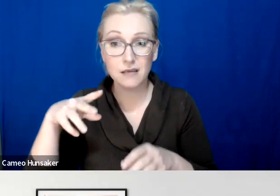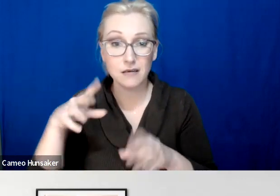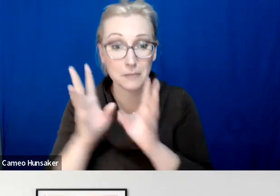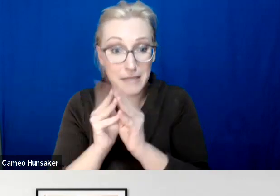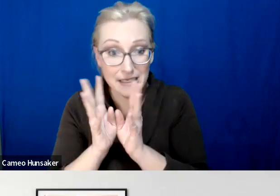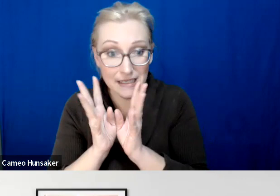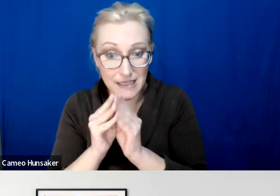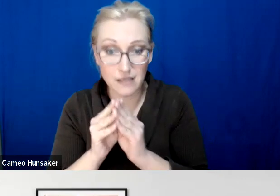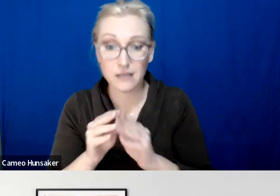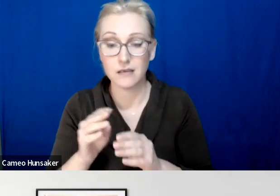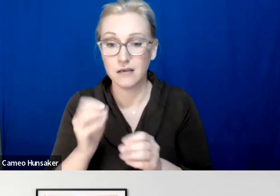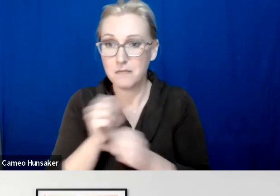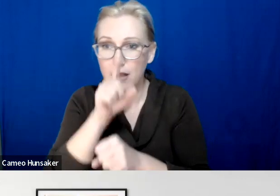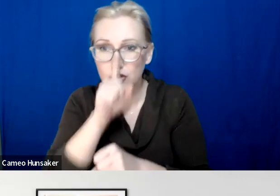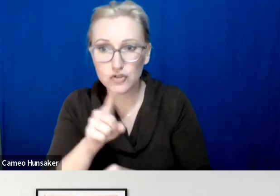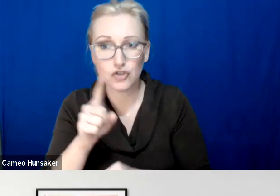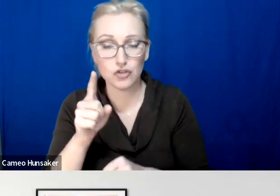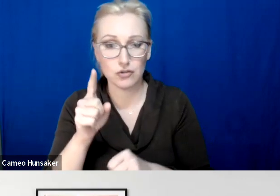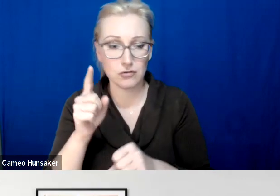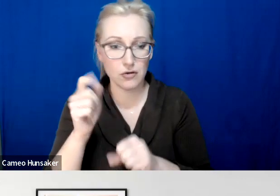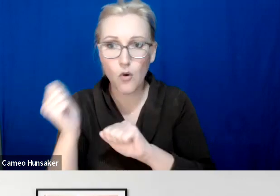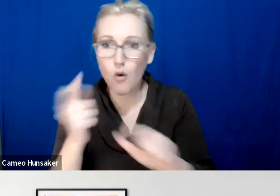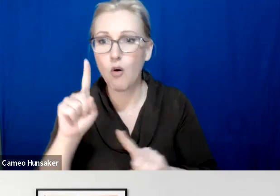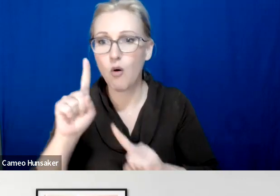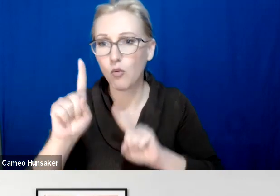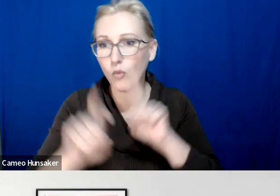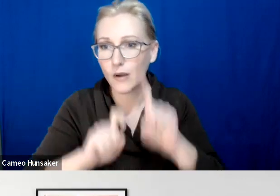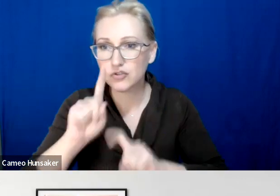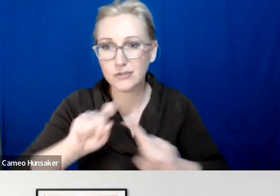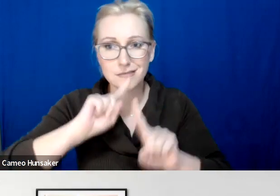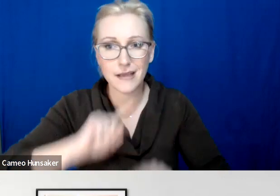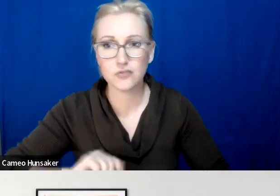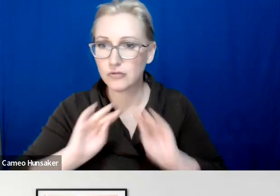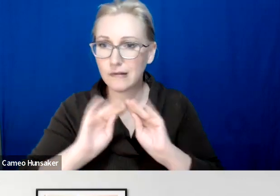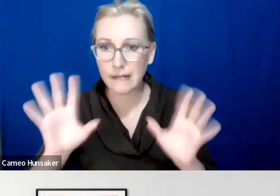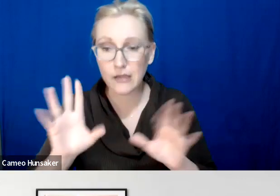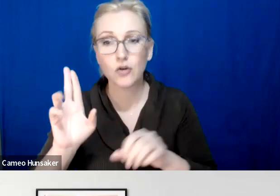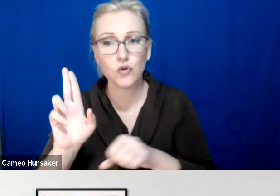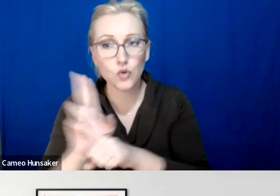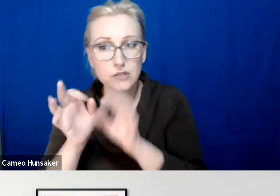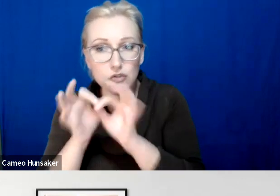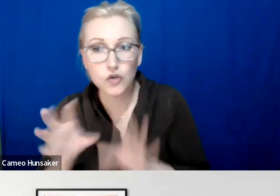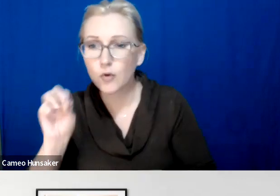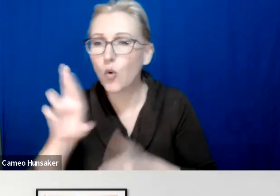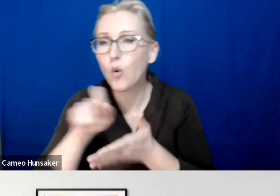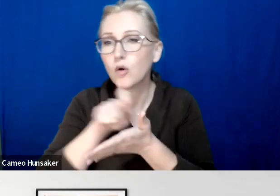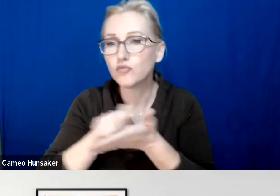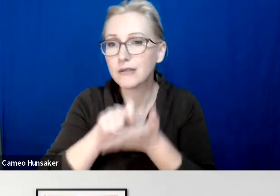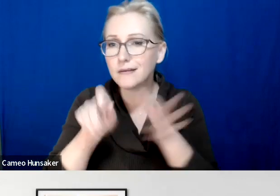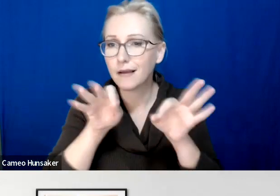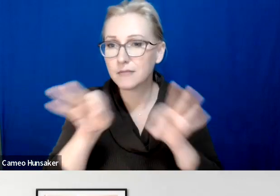parent would have in their native language, using an interpreter or a written explanation in their native